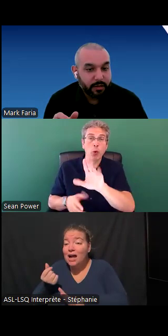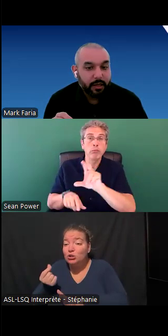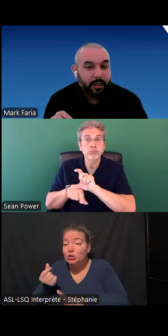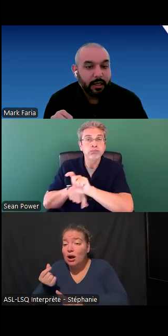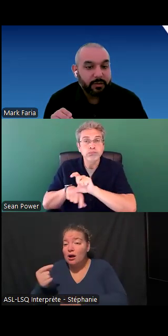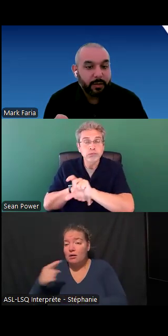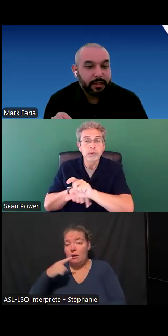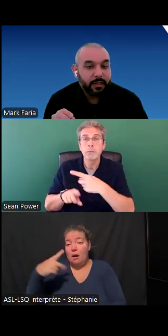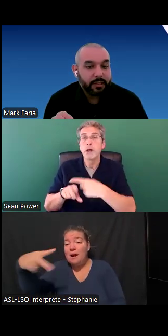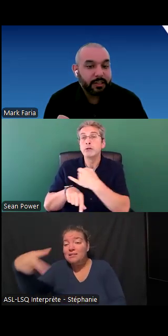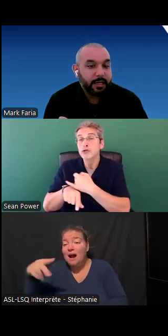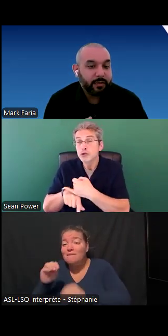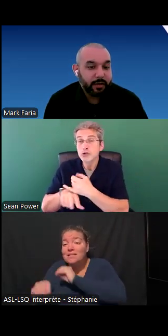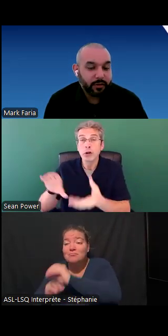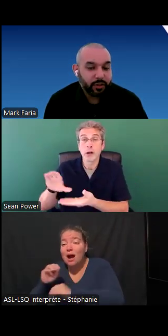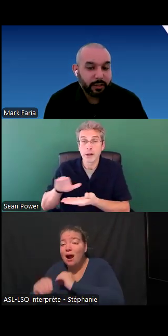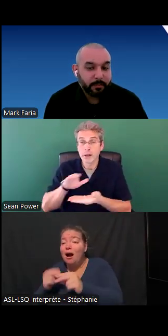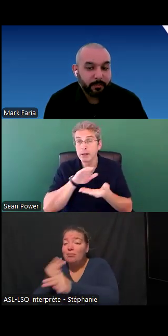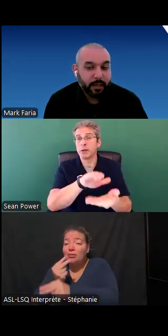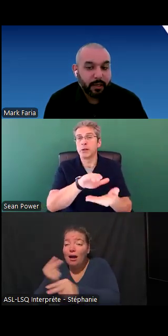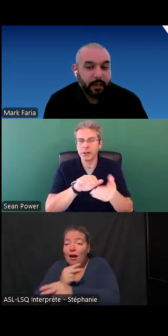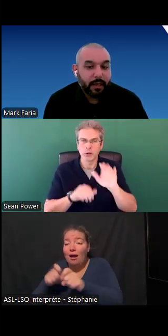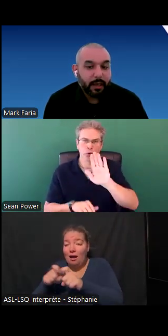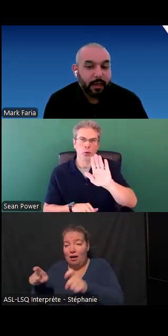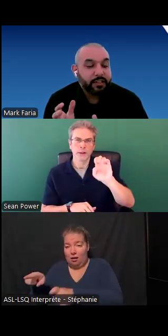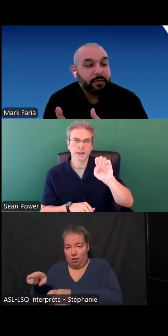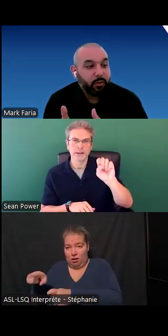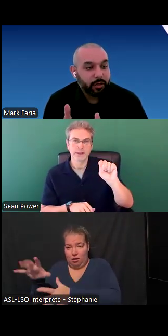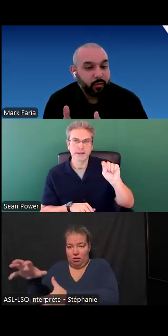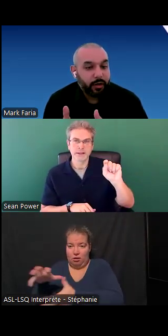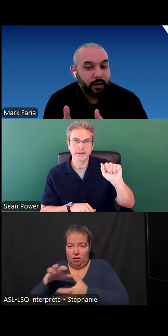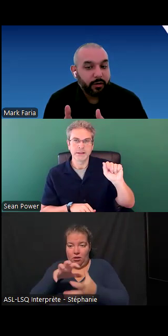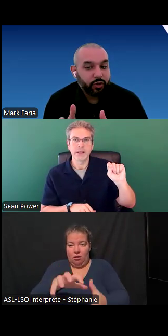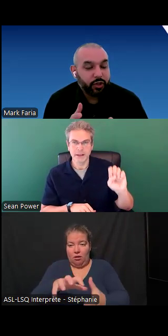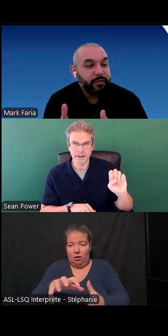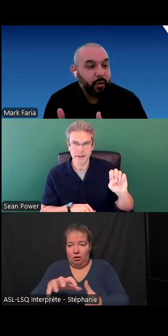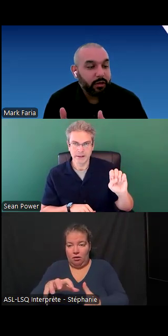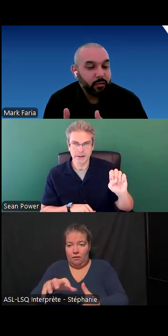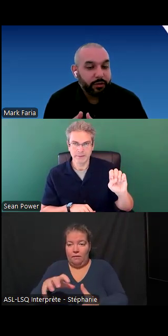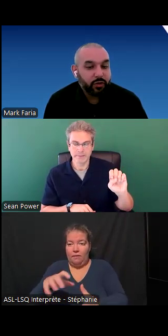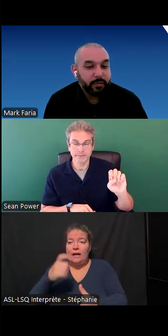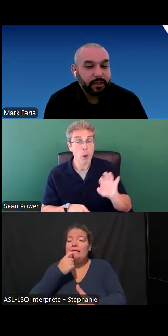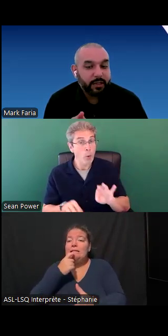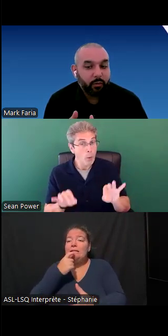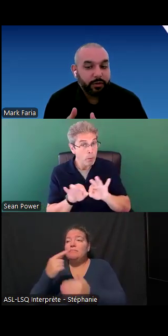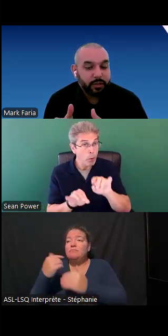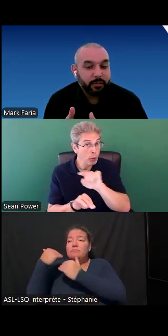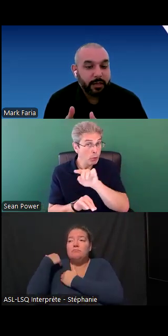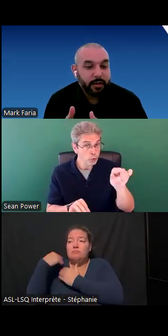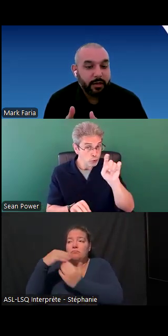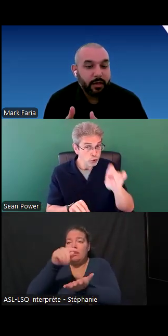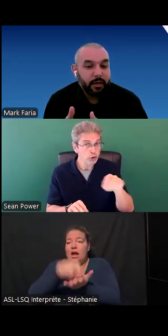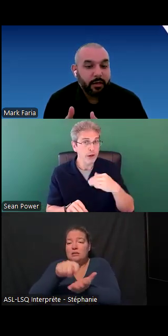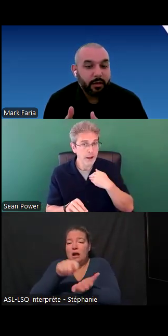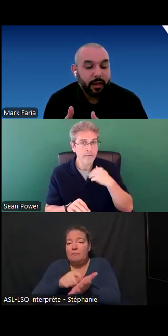government, is paid to the estate of the beneficiary. And this is important where you should have a will as well too, because that will